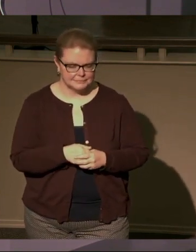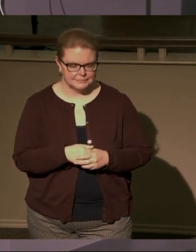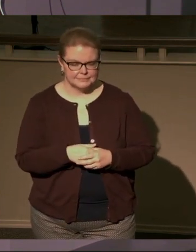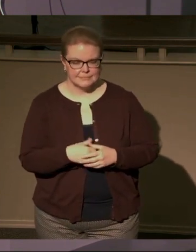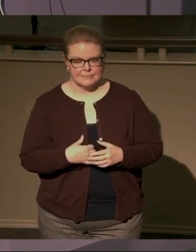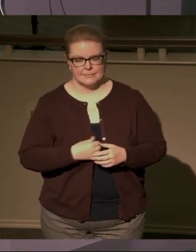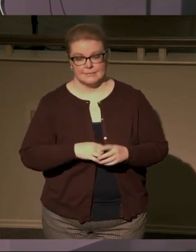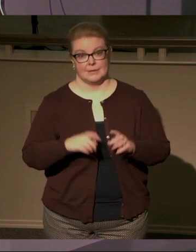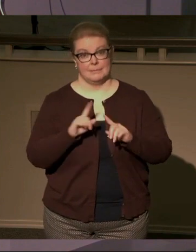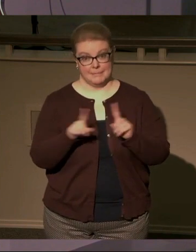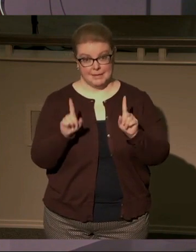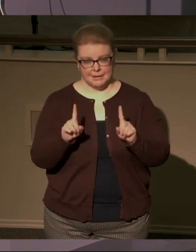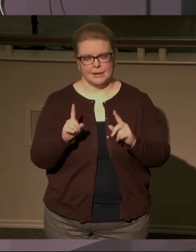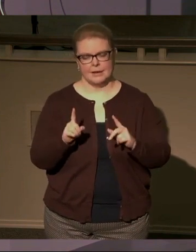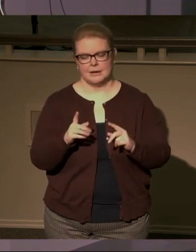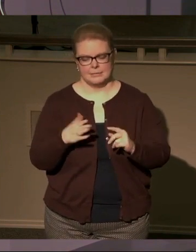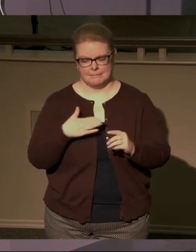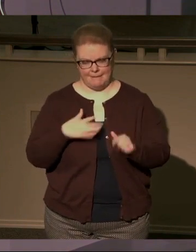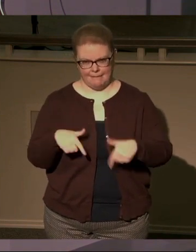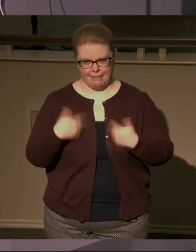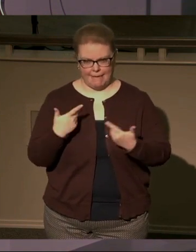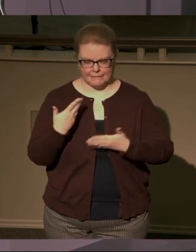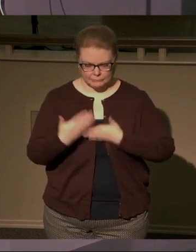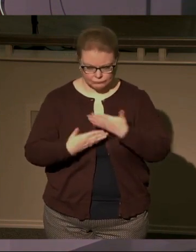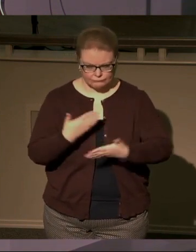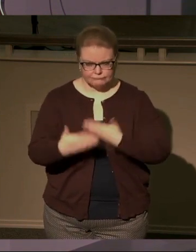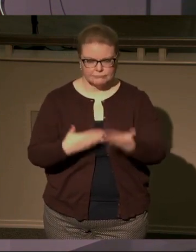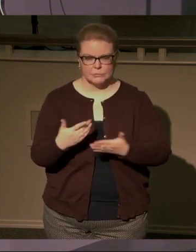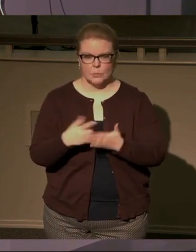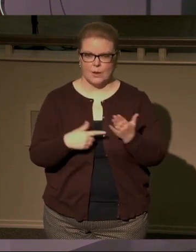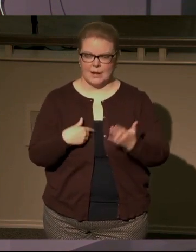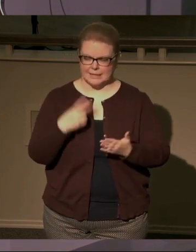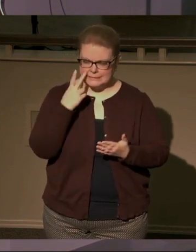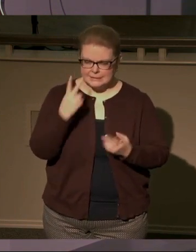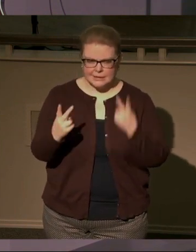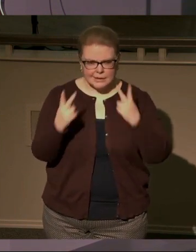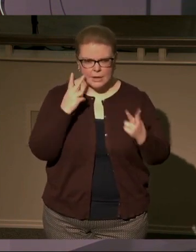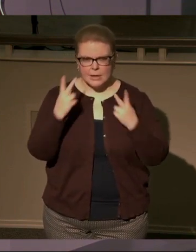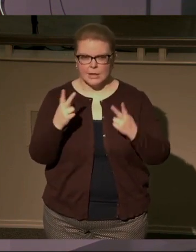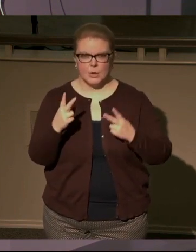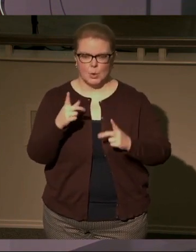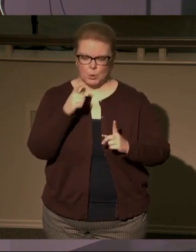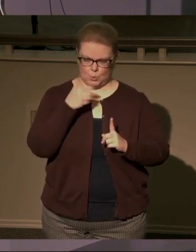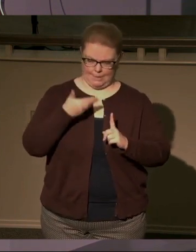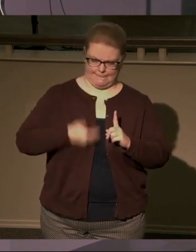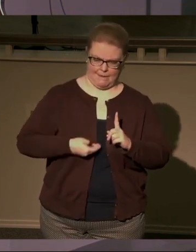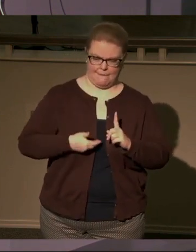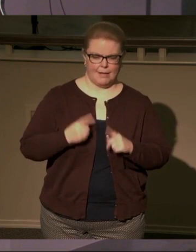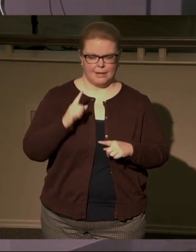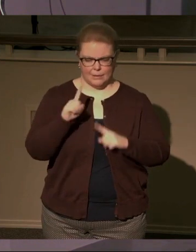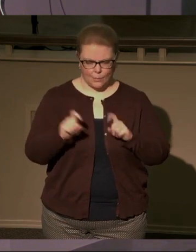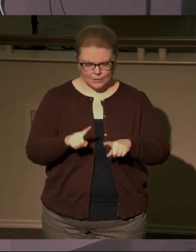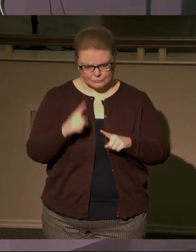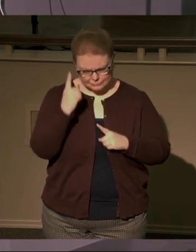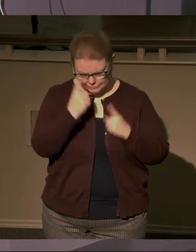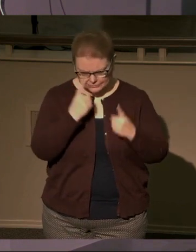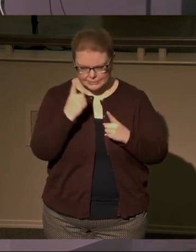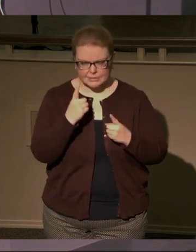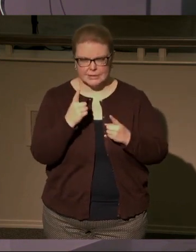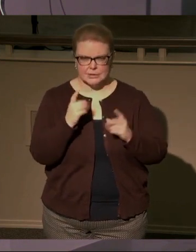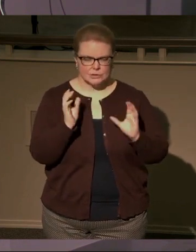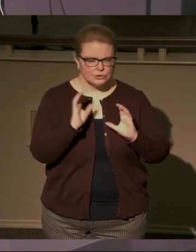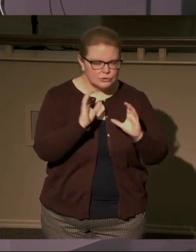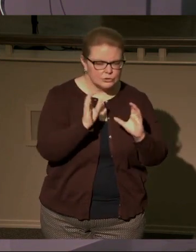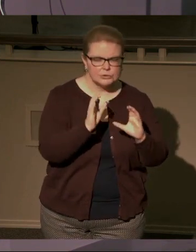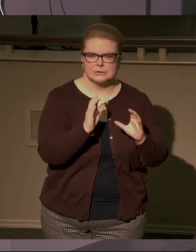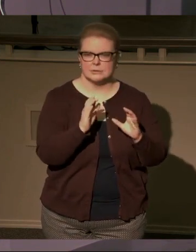And yet throughout my life, the things I saw portrayed in front of me were who am I questions, where there was a searching, a